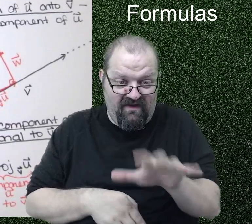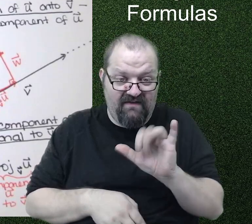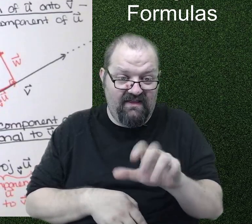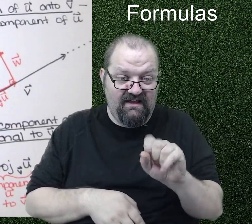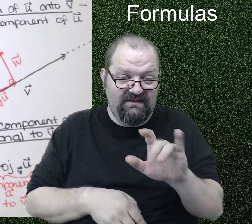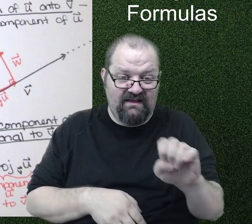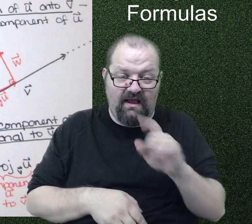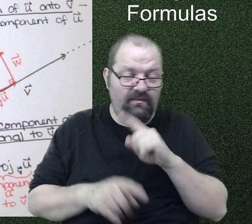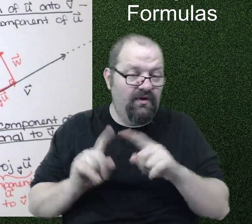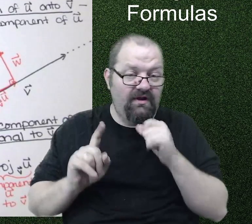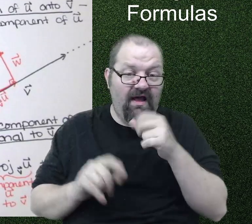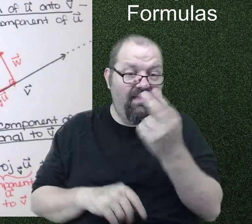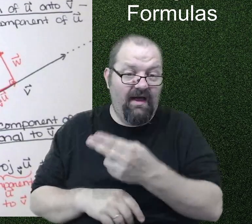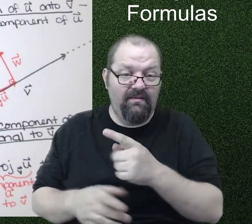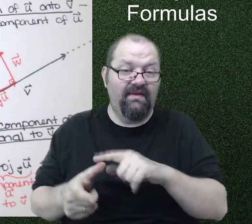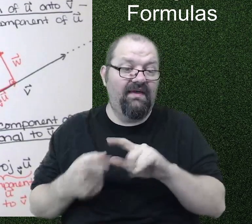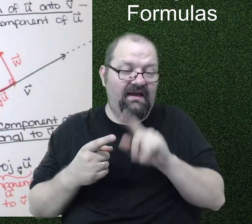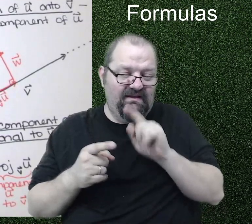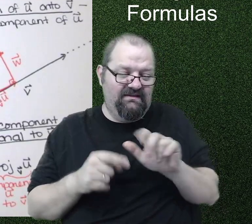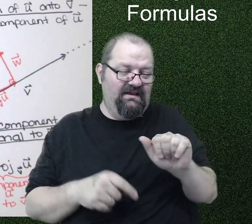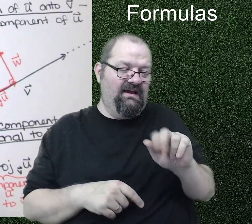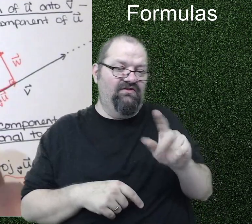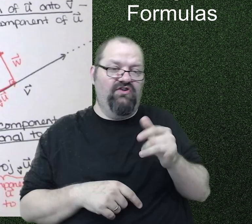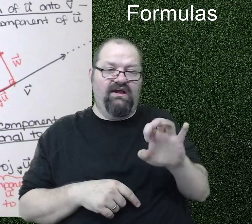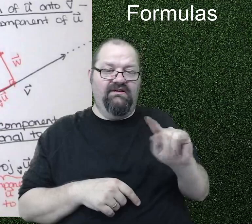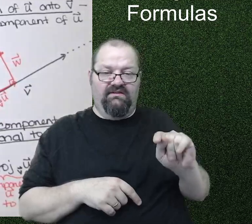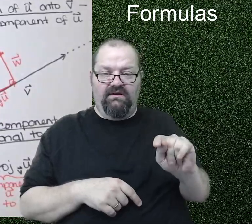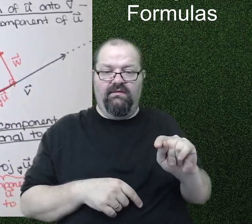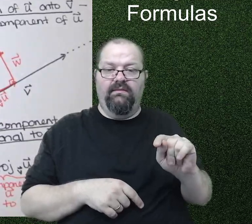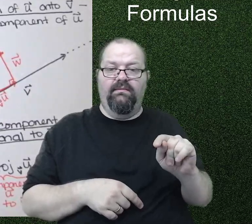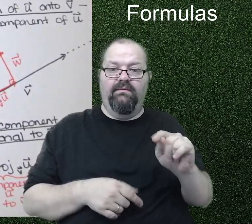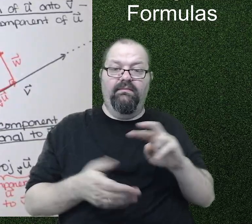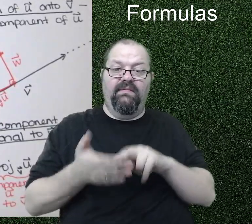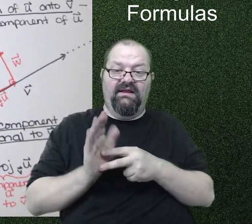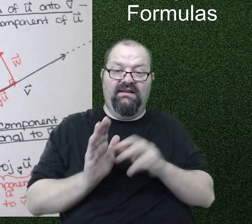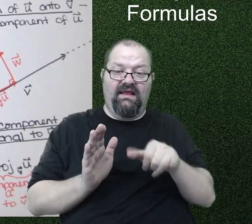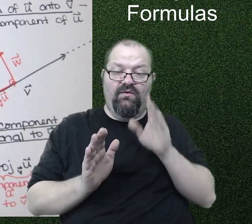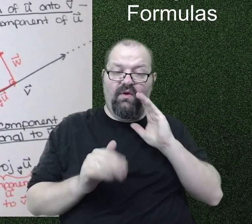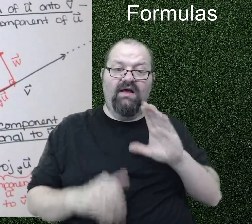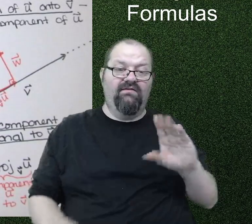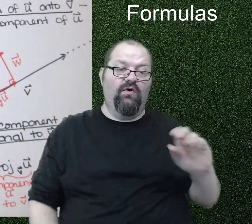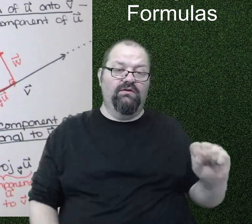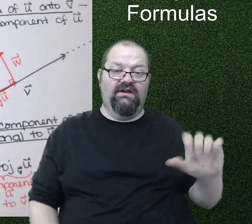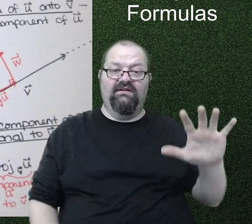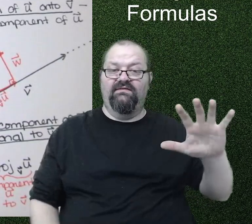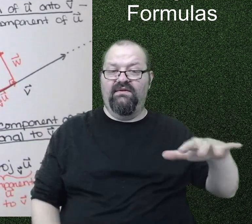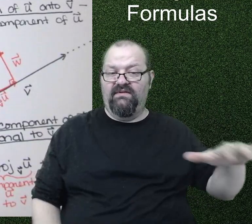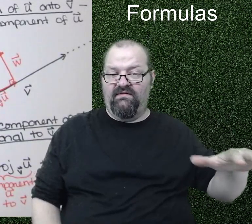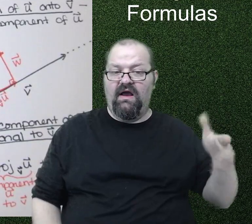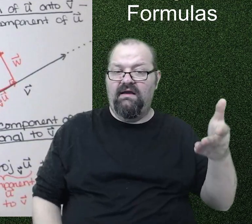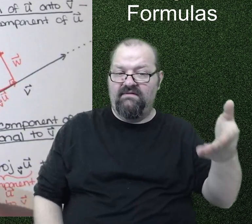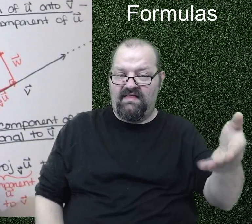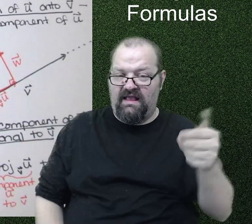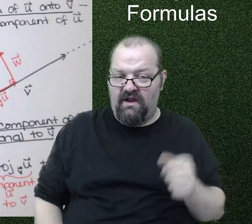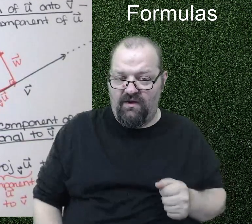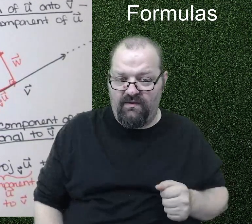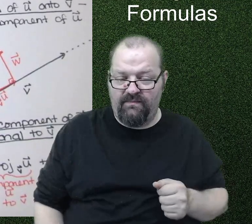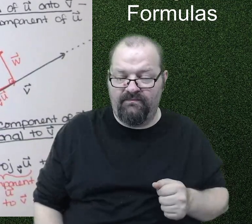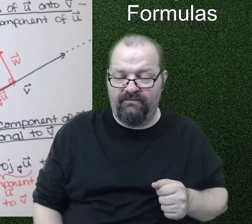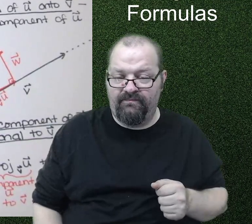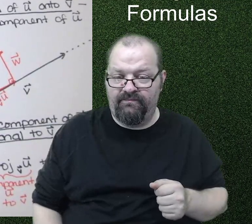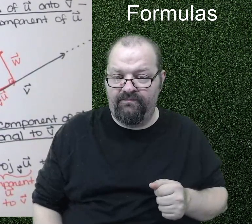it's not the hypotenuse, that's the adjacent side, adjacent to 55. So we're going to have a cosine of 55 there.